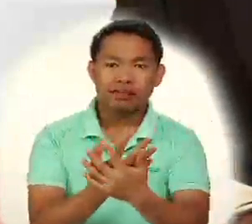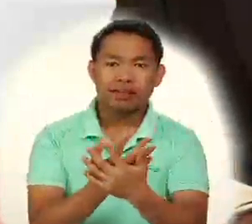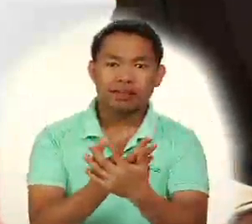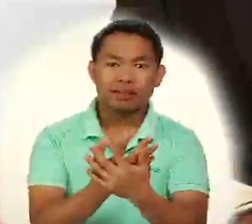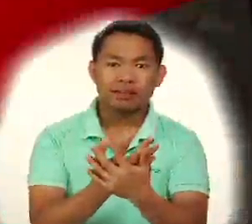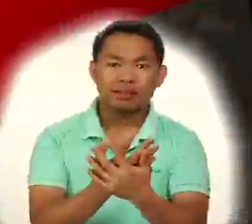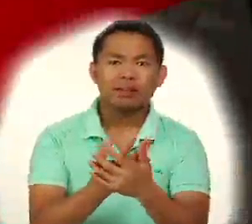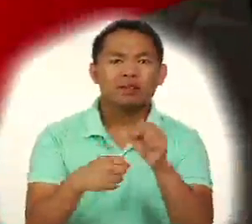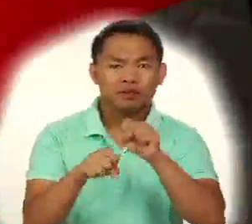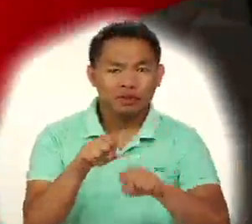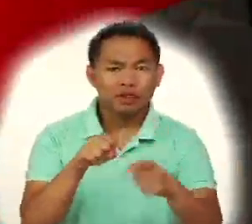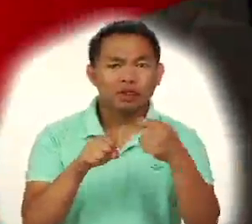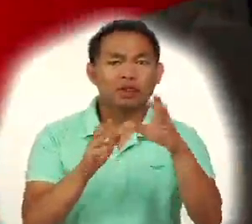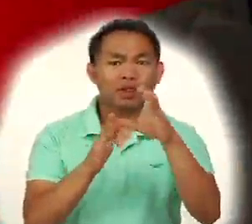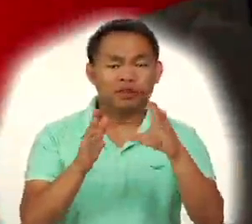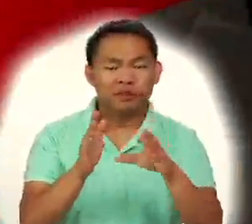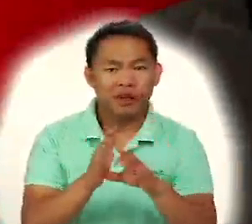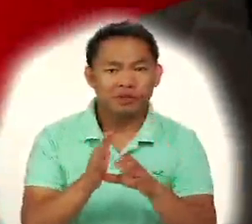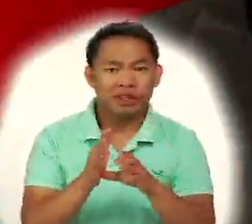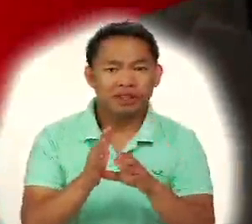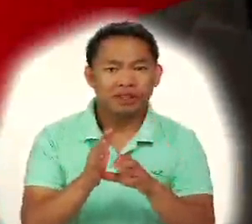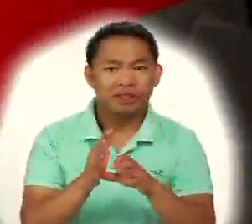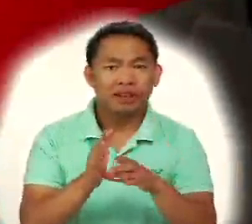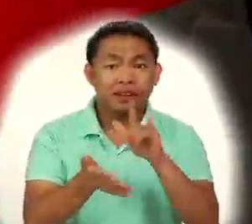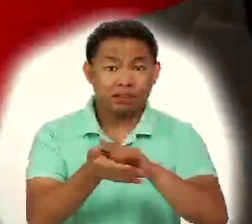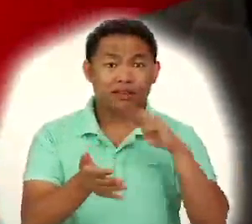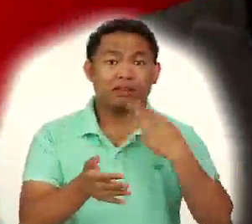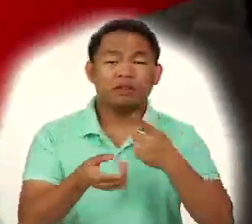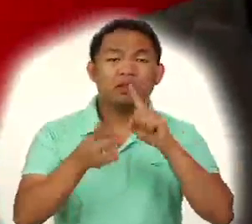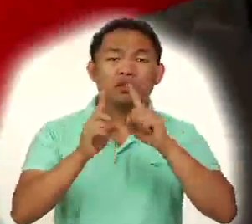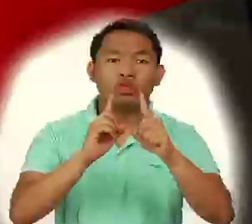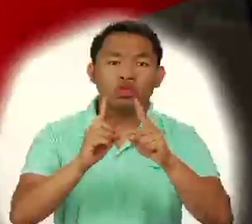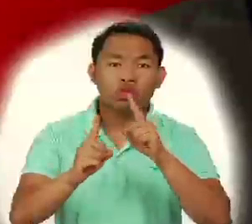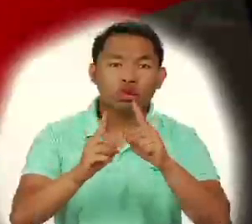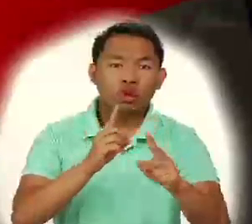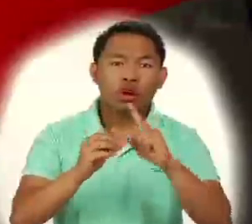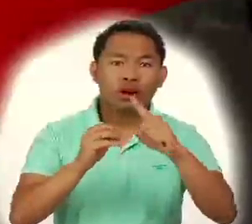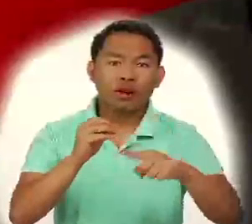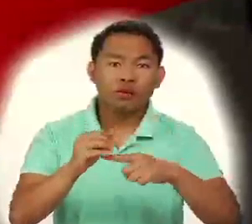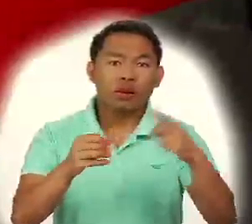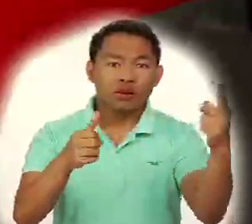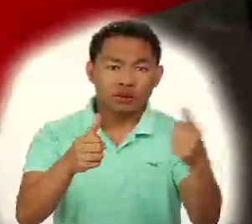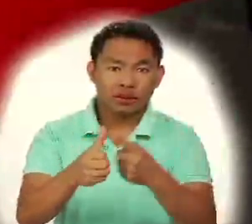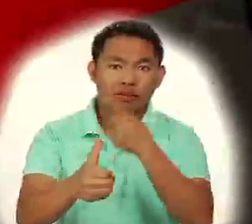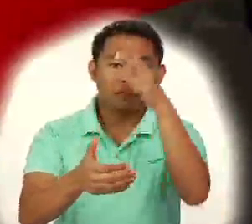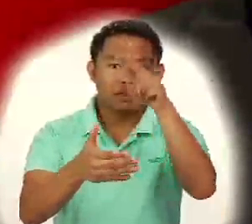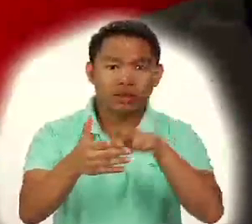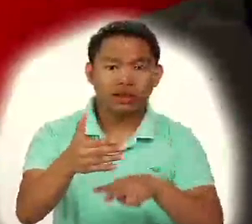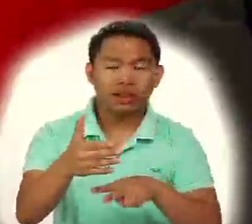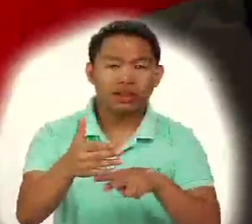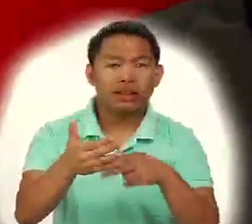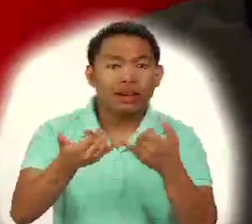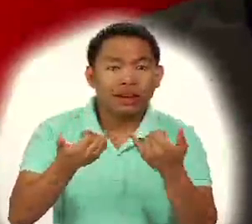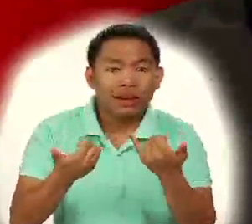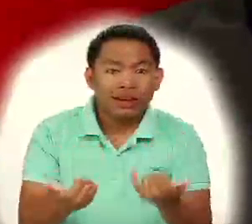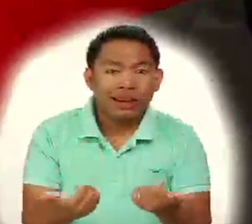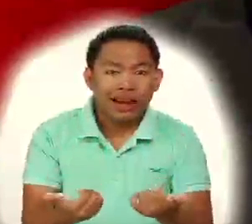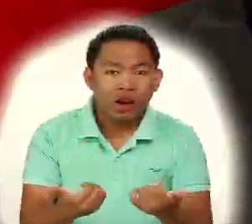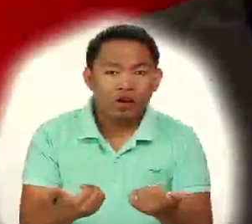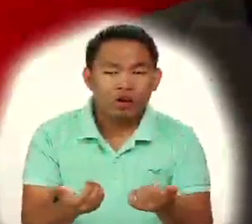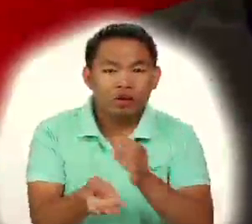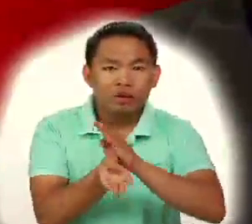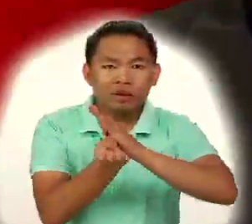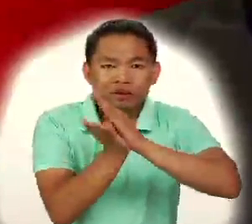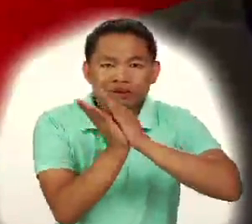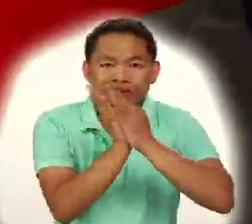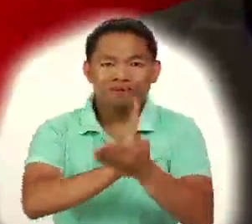slavery. So the commandments that we talked about in the first reading now